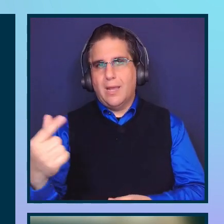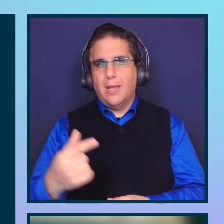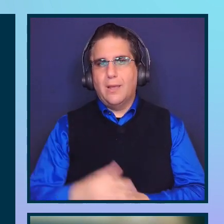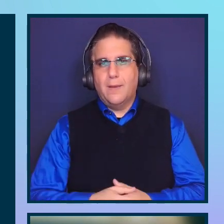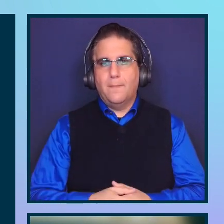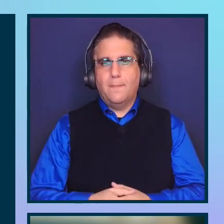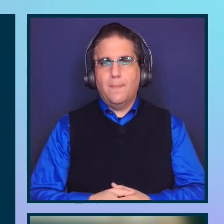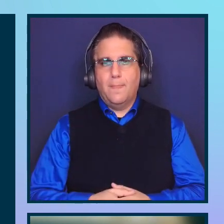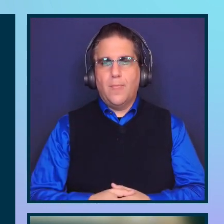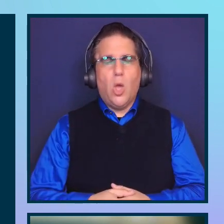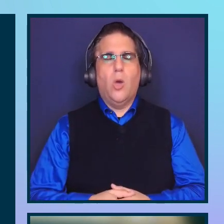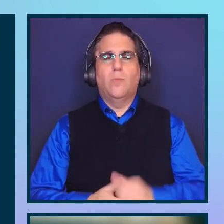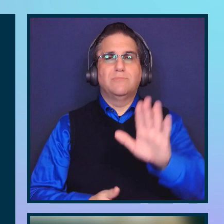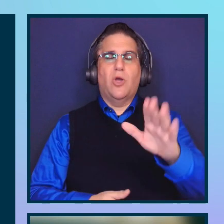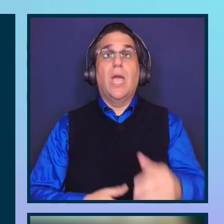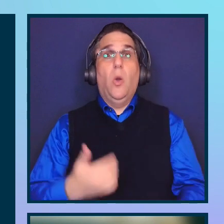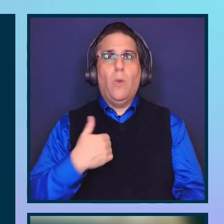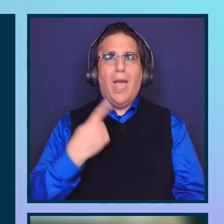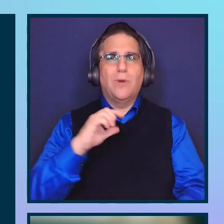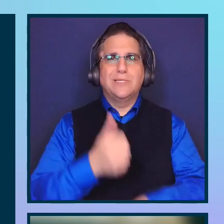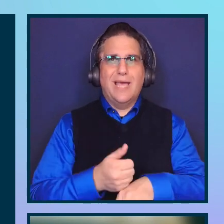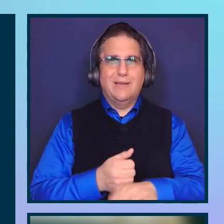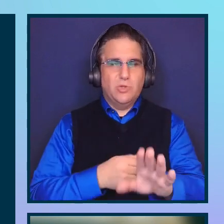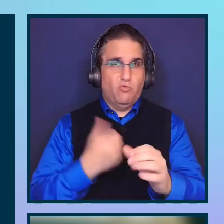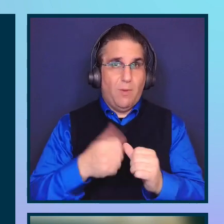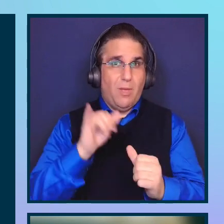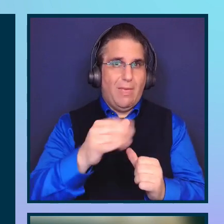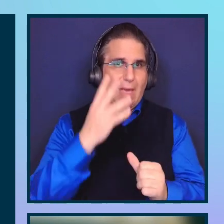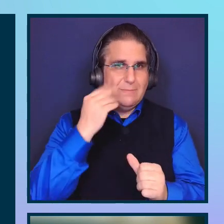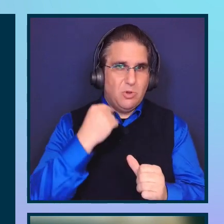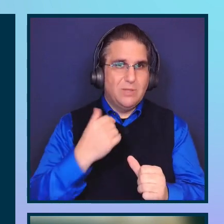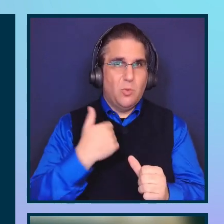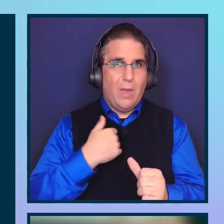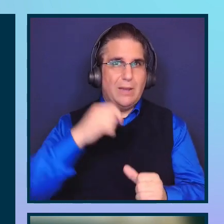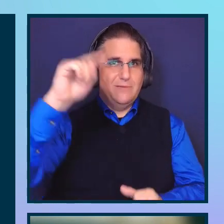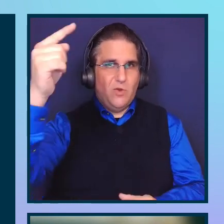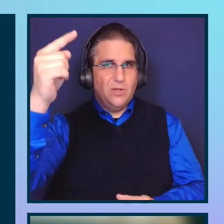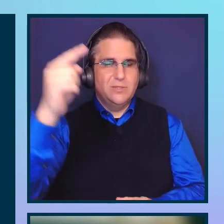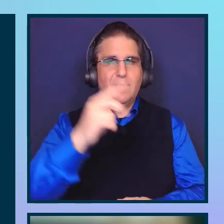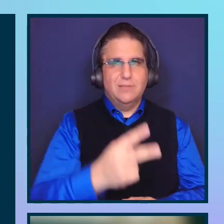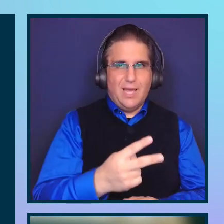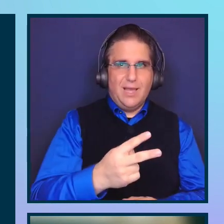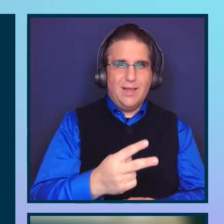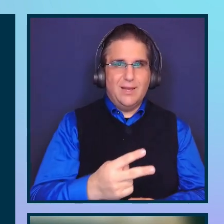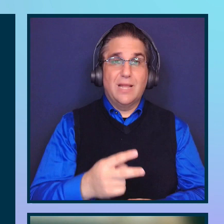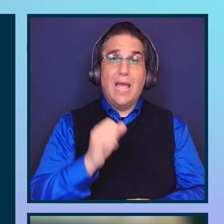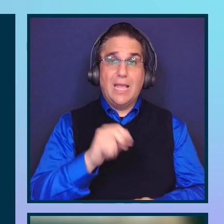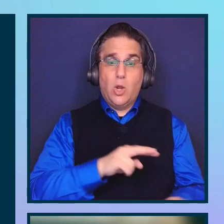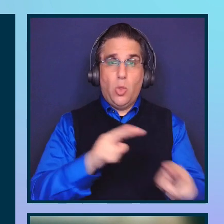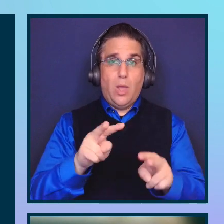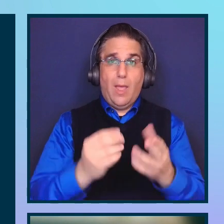Sorry, we do have one set for that. So keep that experience in mind, how we were able to go to our plant detail